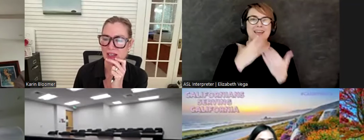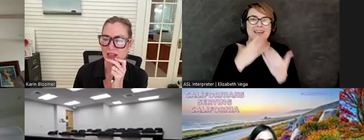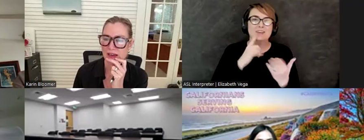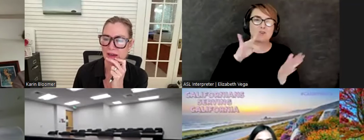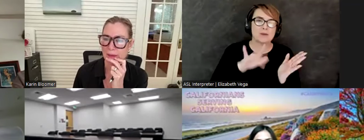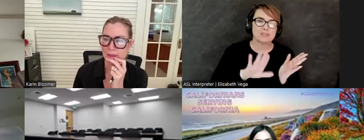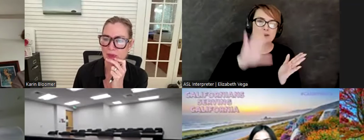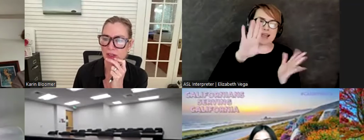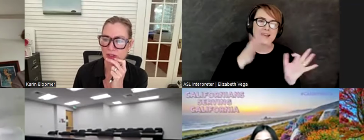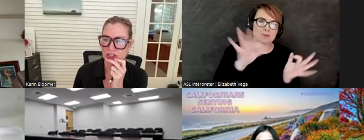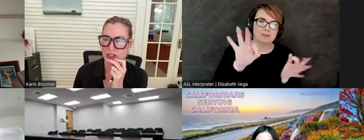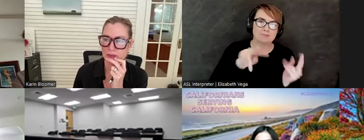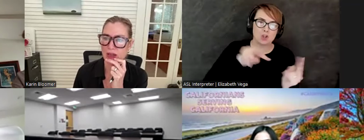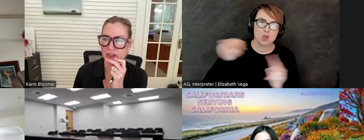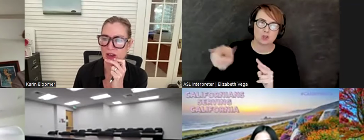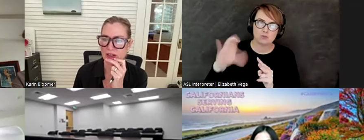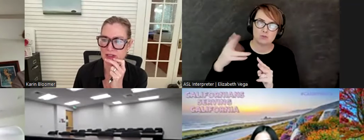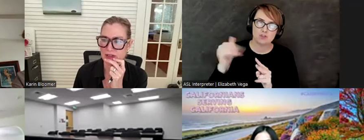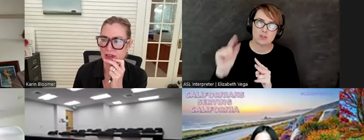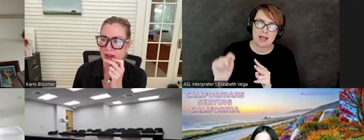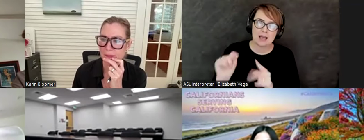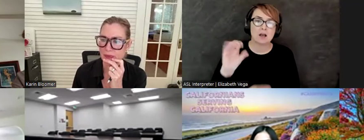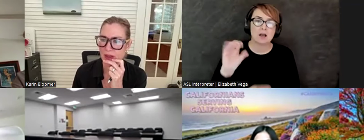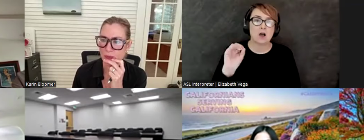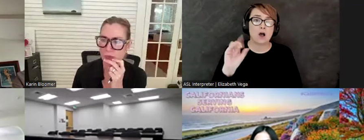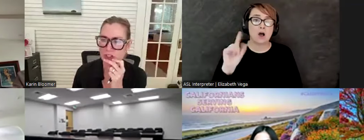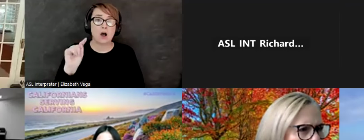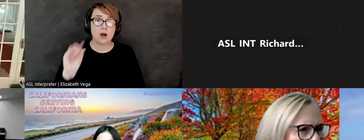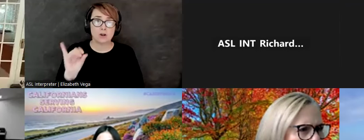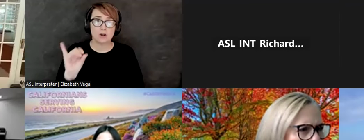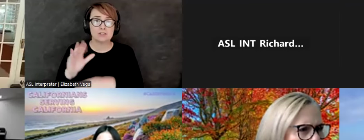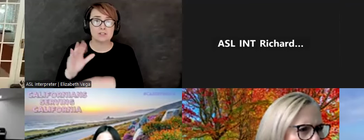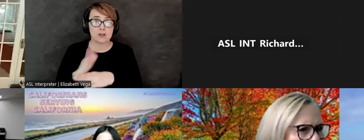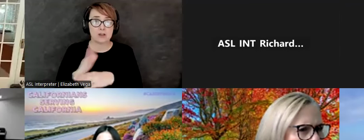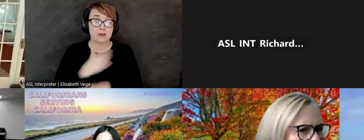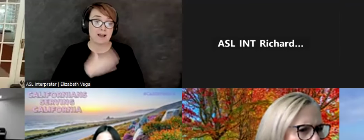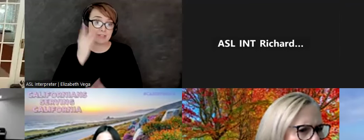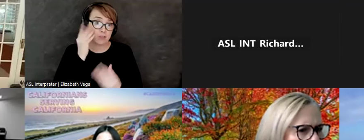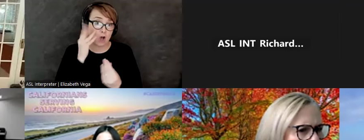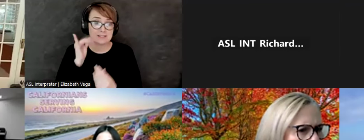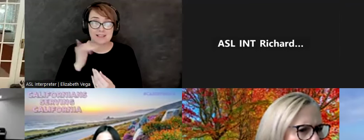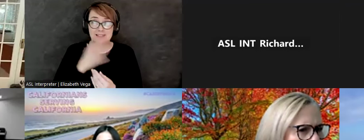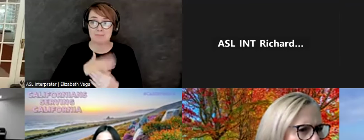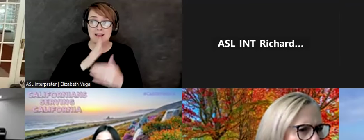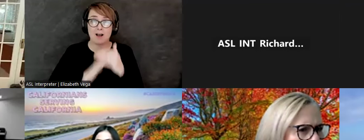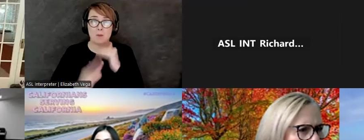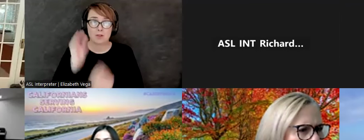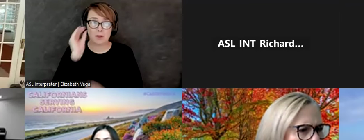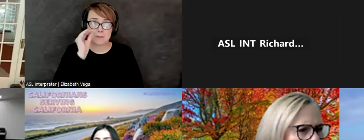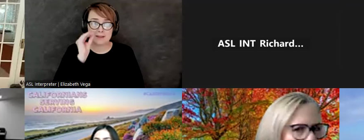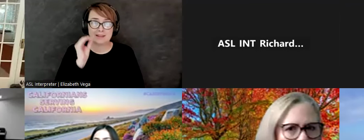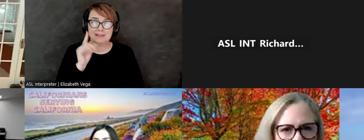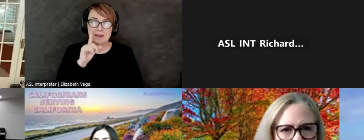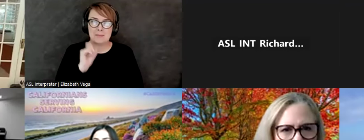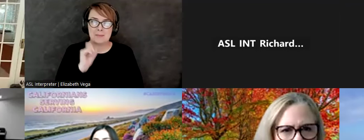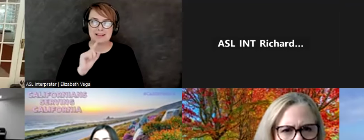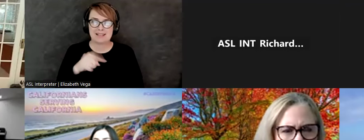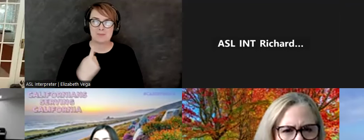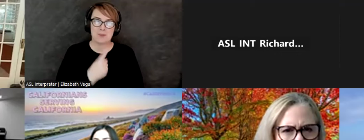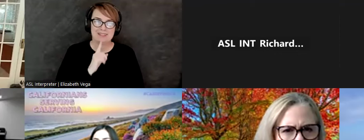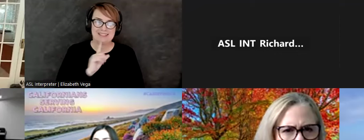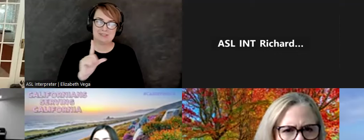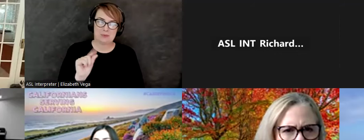chat. Otto shares my thoughts, which is my humble opinion, being only 20 years old, but I have been involved